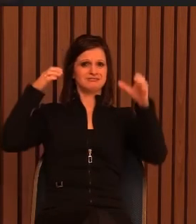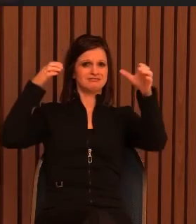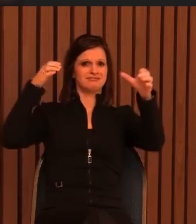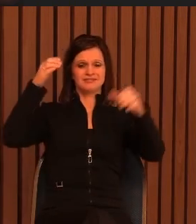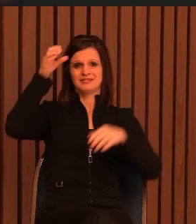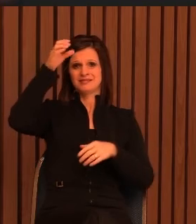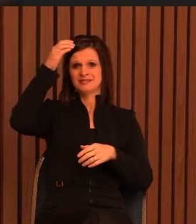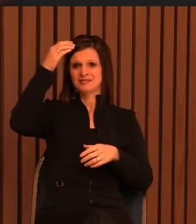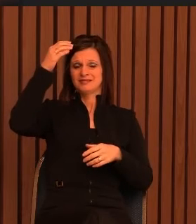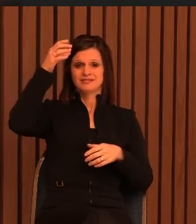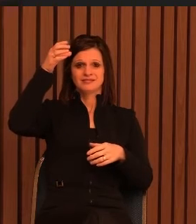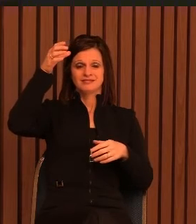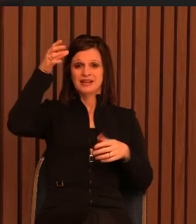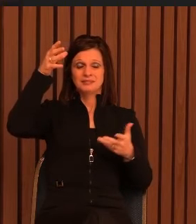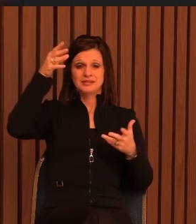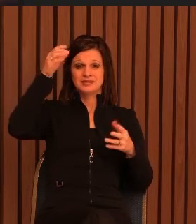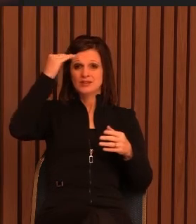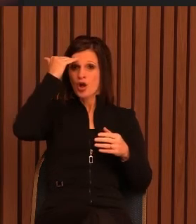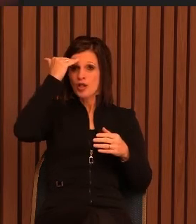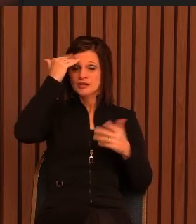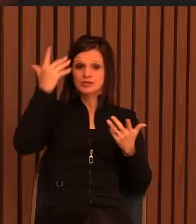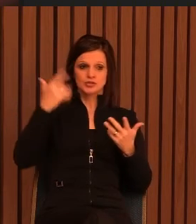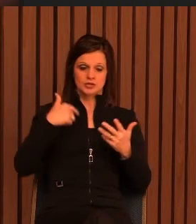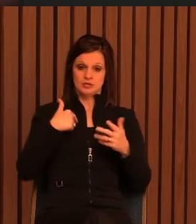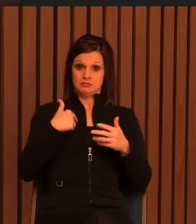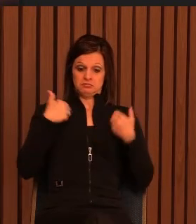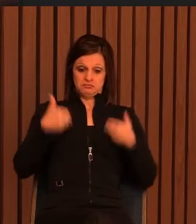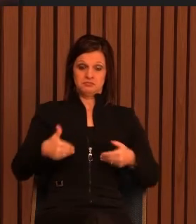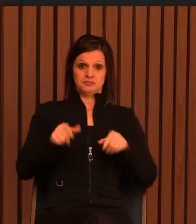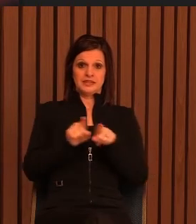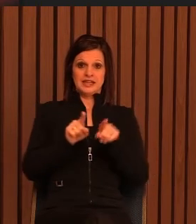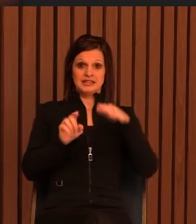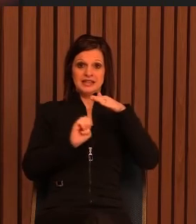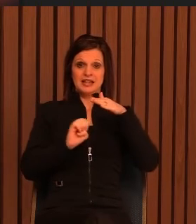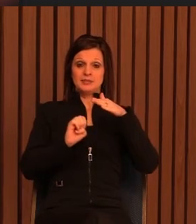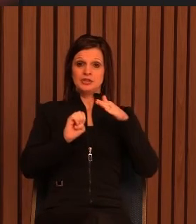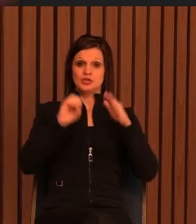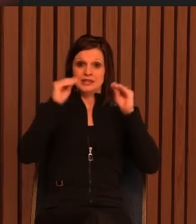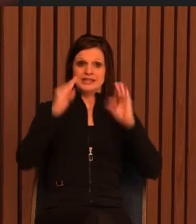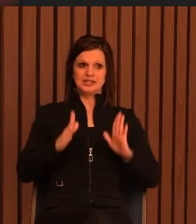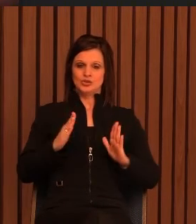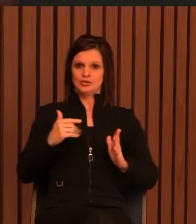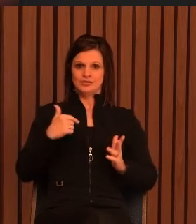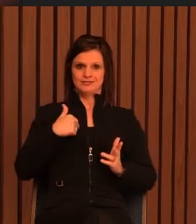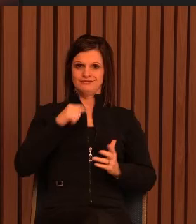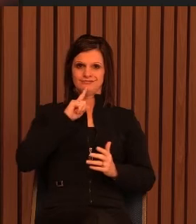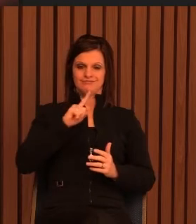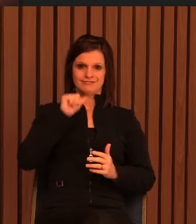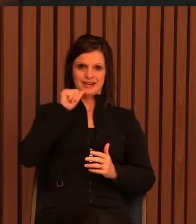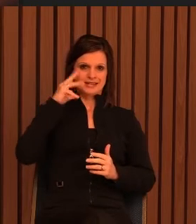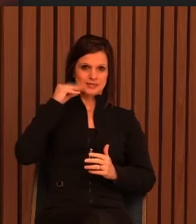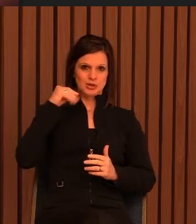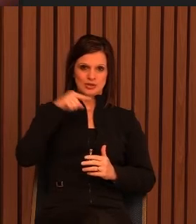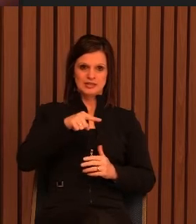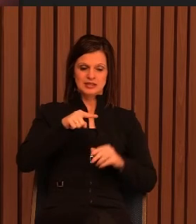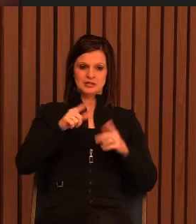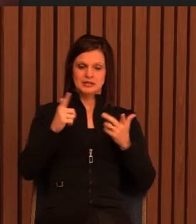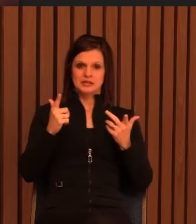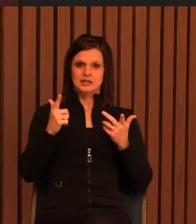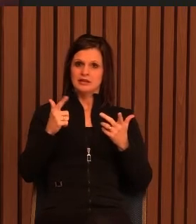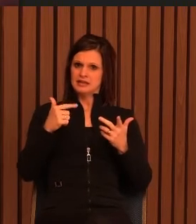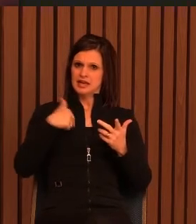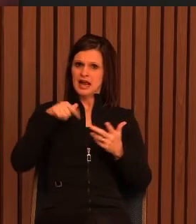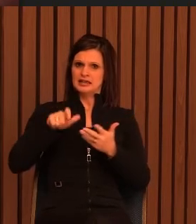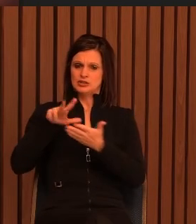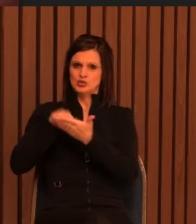really have this going on, I mean, I've got a very steep learning curve, you know, to be able to contribute anything to